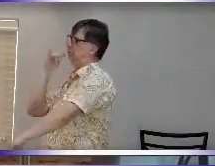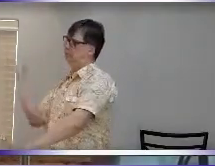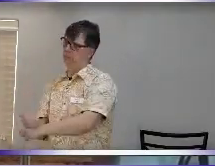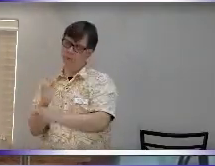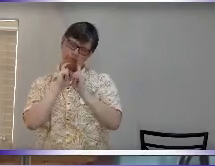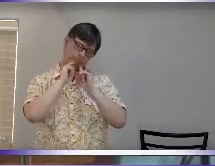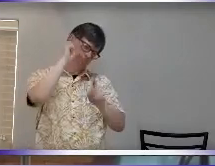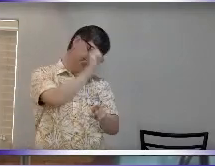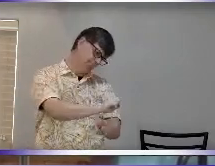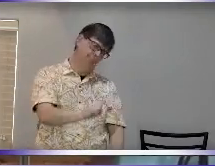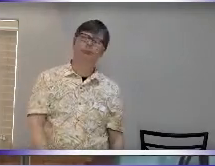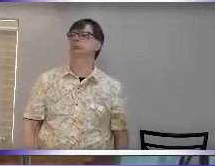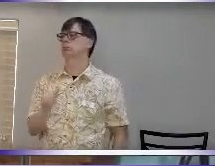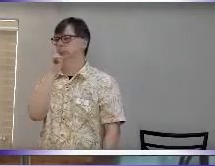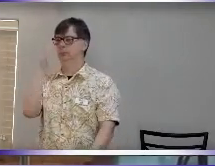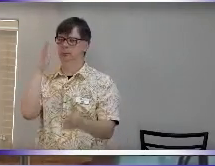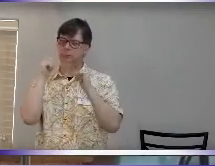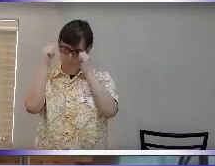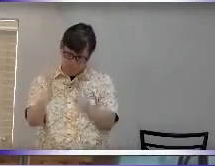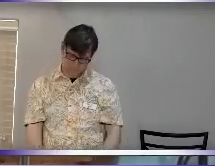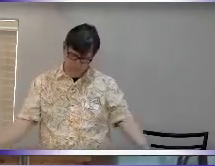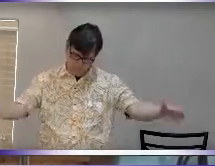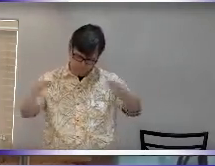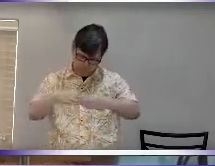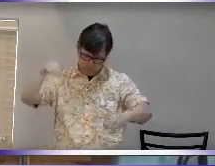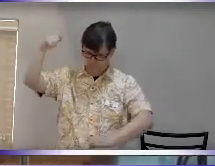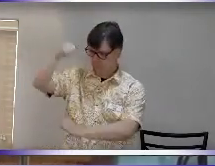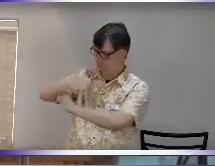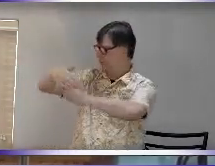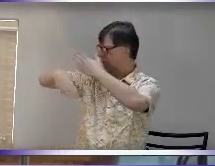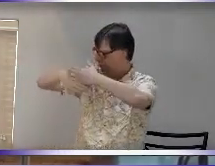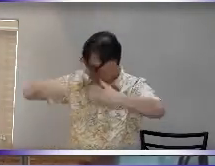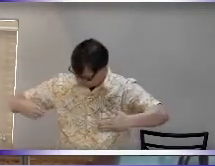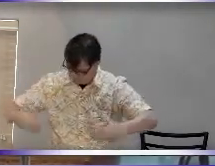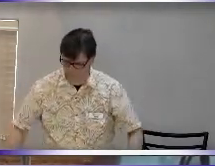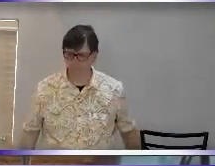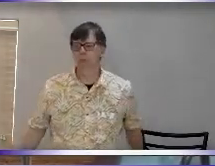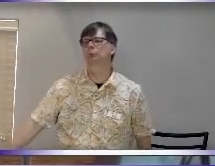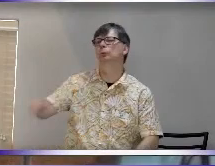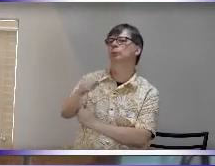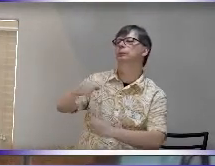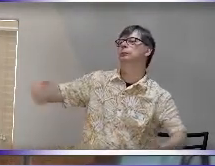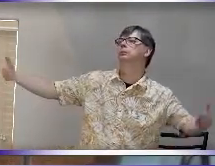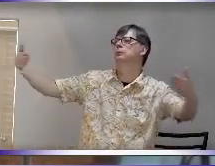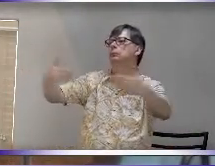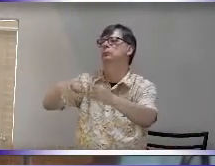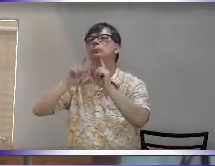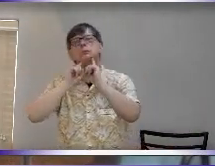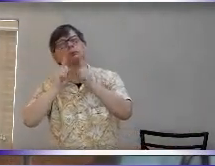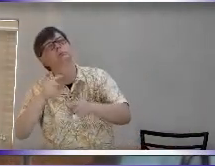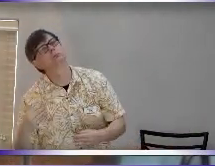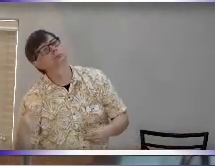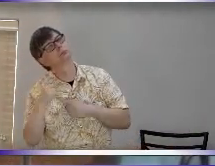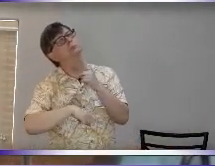statement. And then people that agree with that come and stand close, and their closeness to it says how much